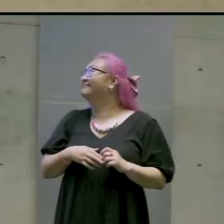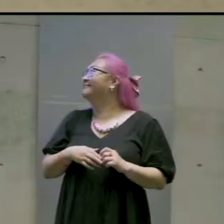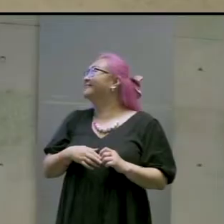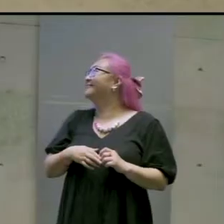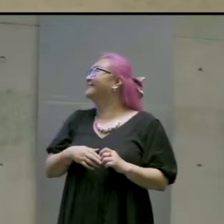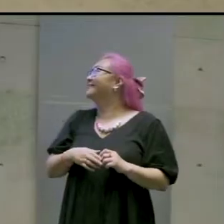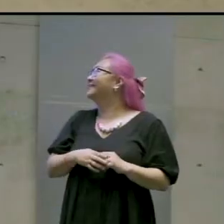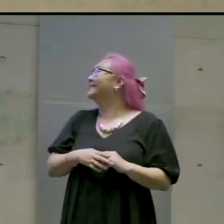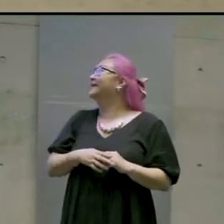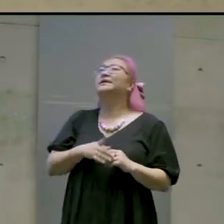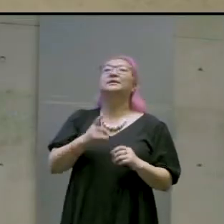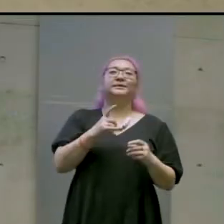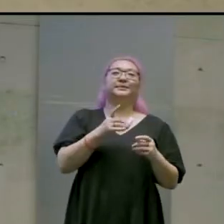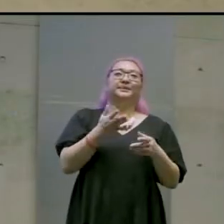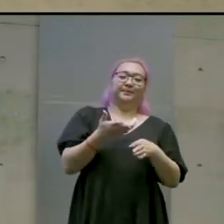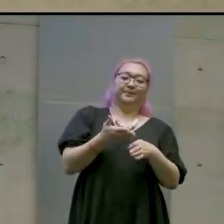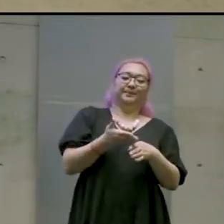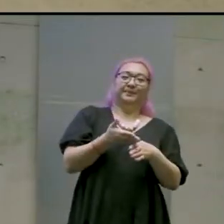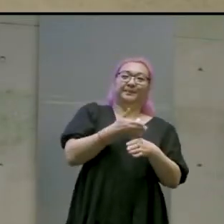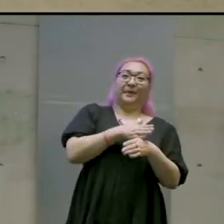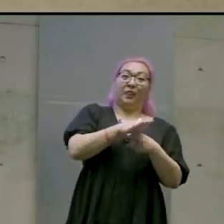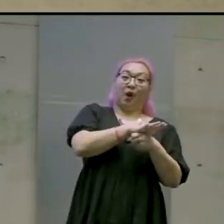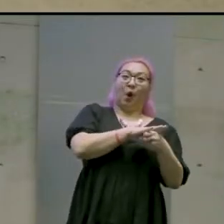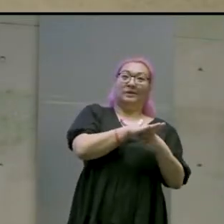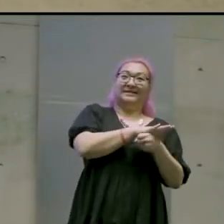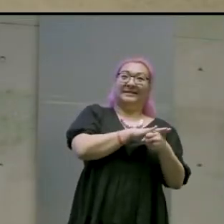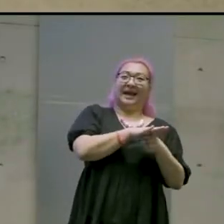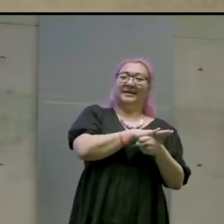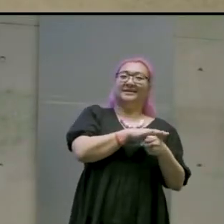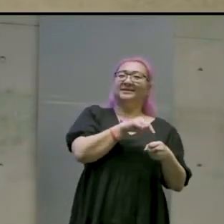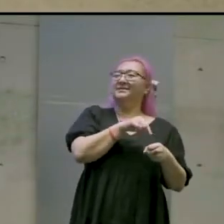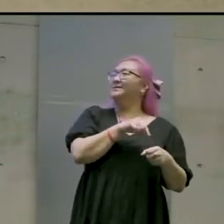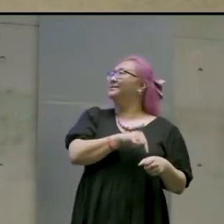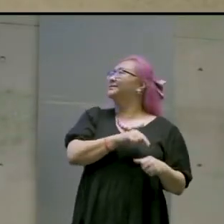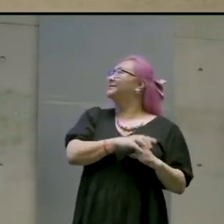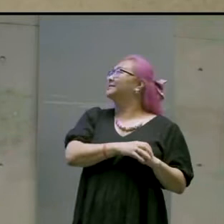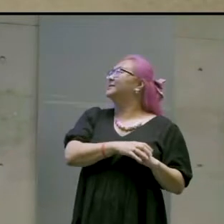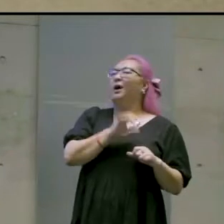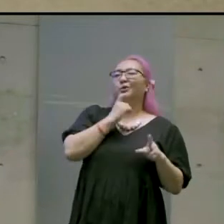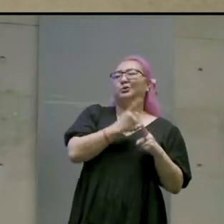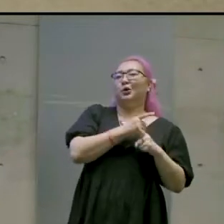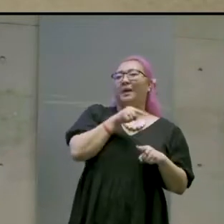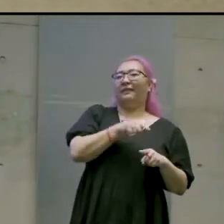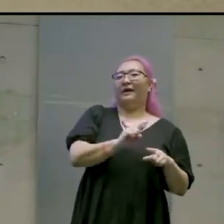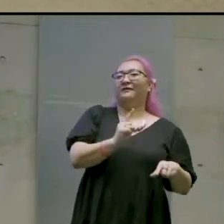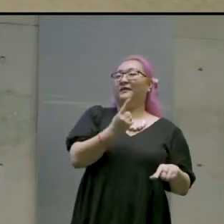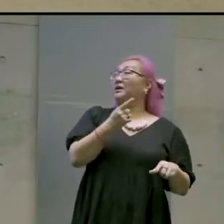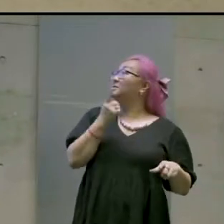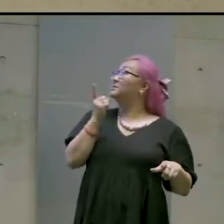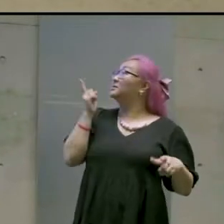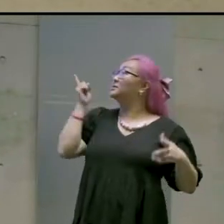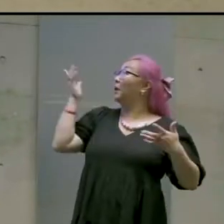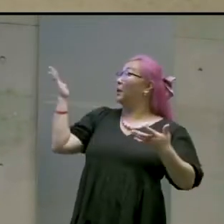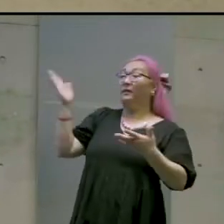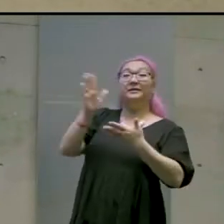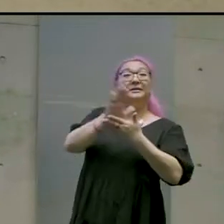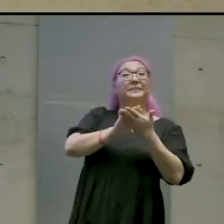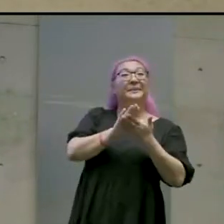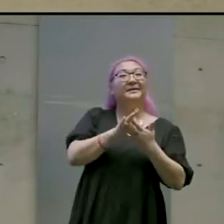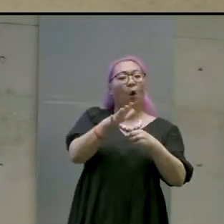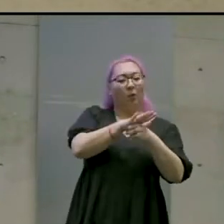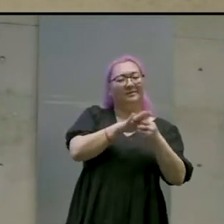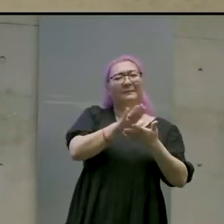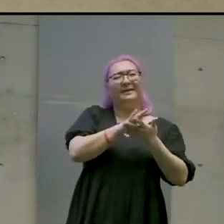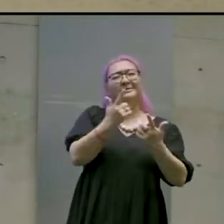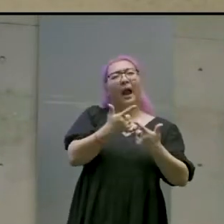right, so in terms of the context, I want to focus on that part first. The amount of relevant or irrelevant information the player has in order to